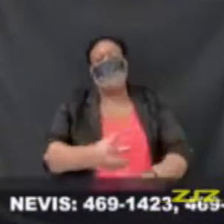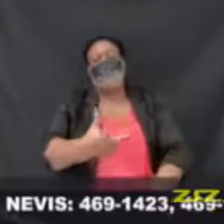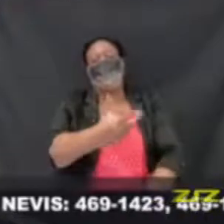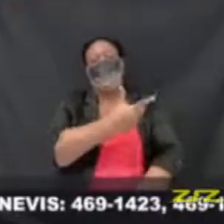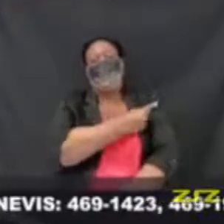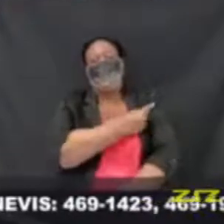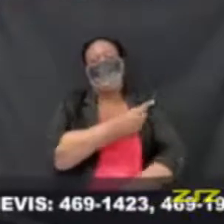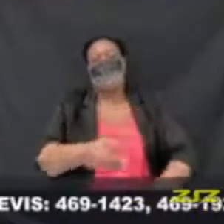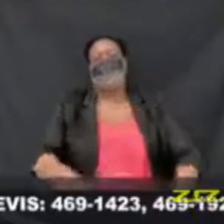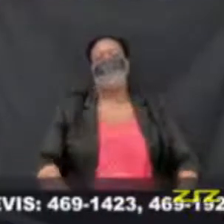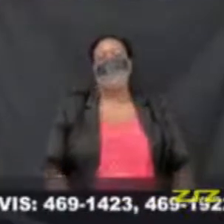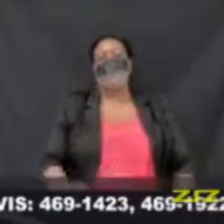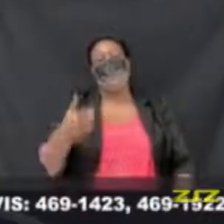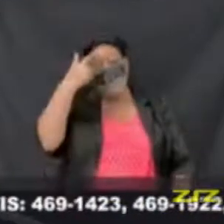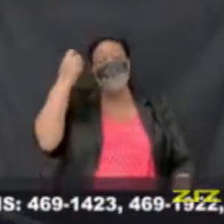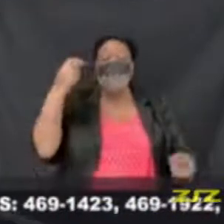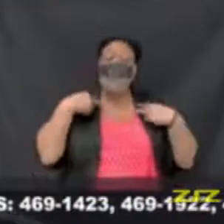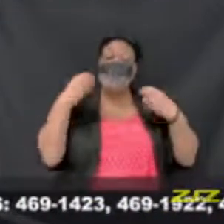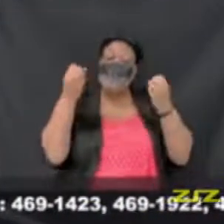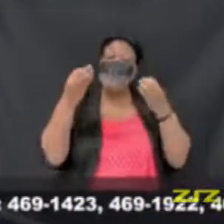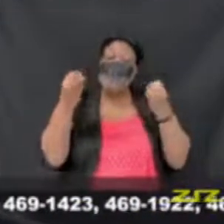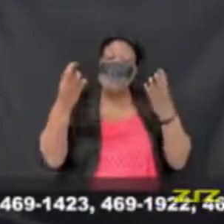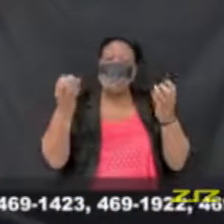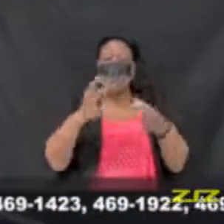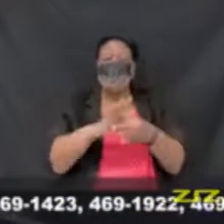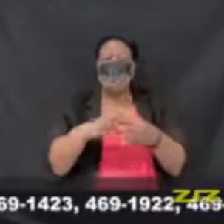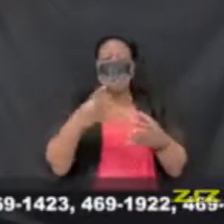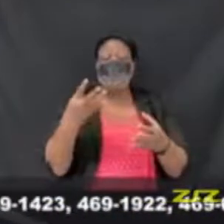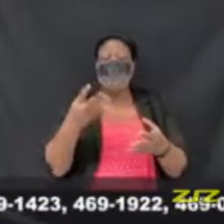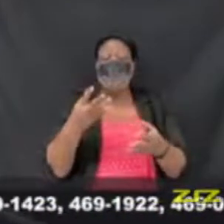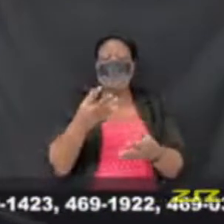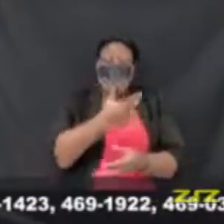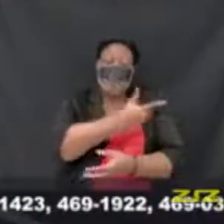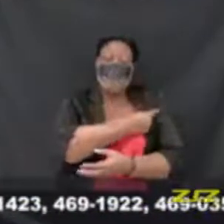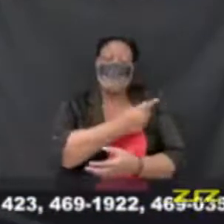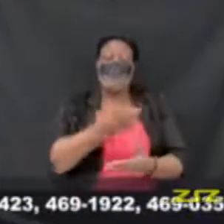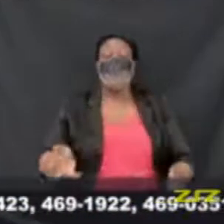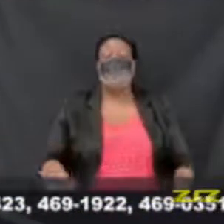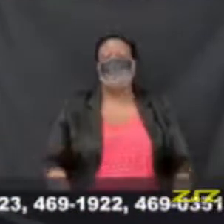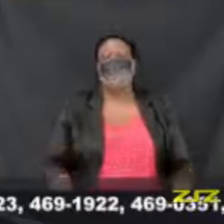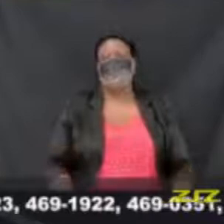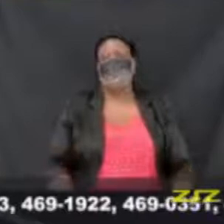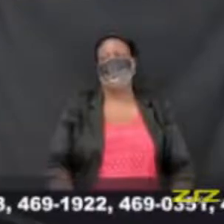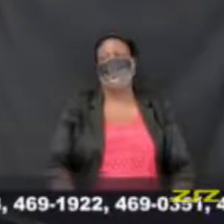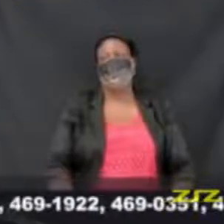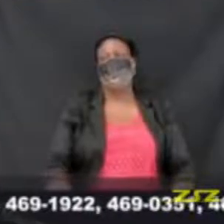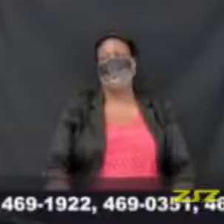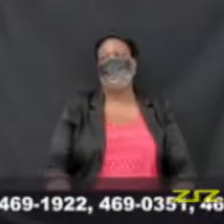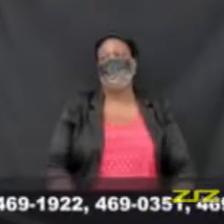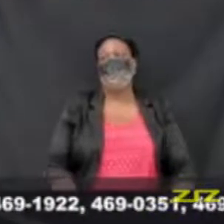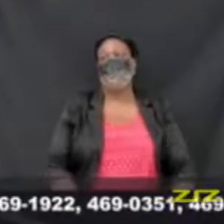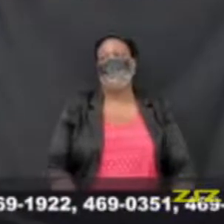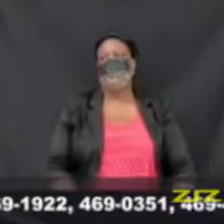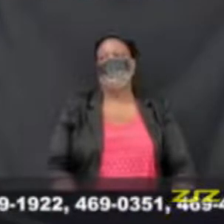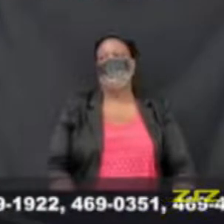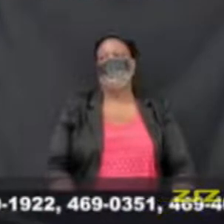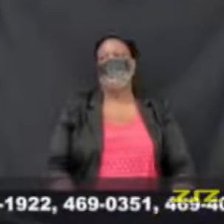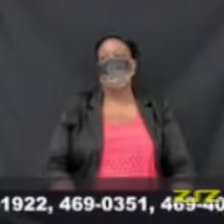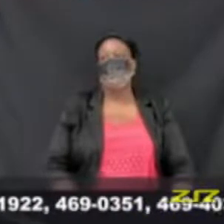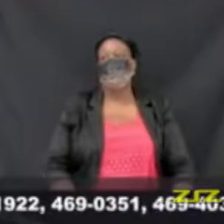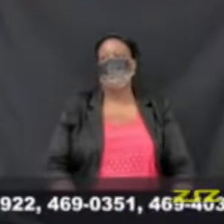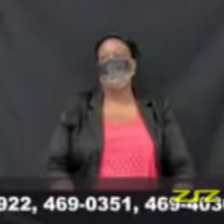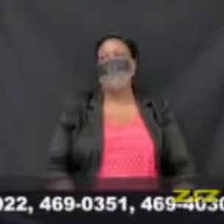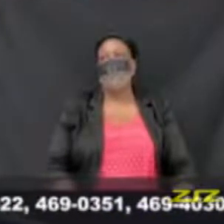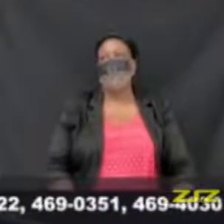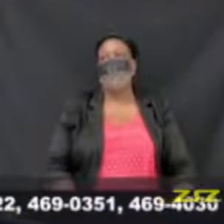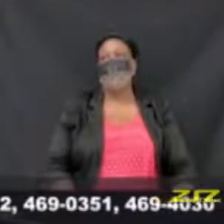Pfizer vaccine so that more persons can be empowered and come on board to utilize the existing or present batch